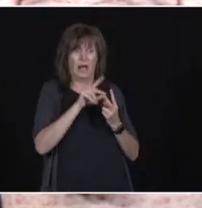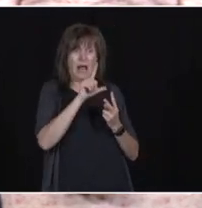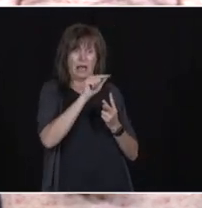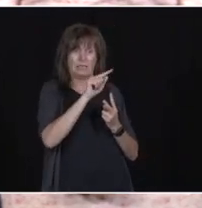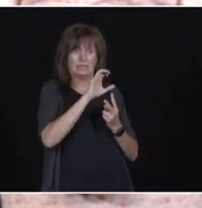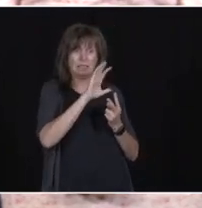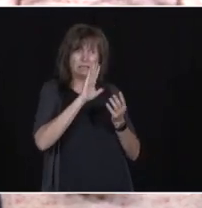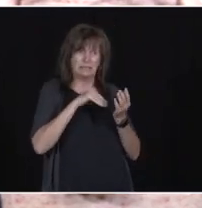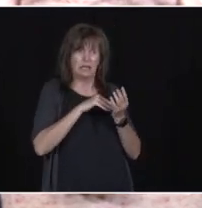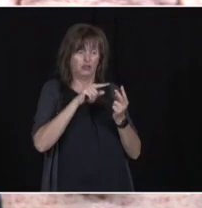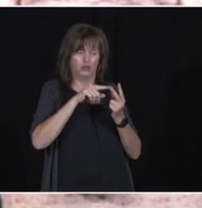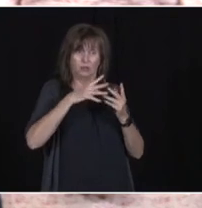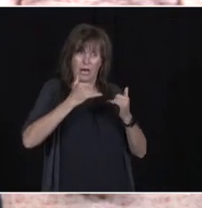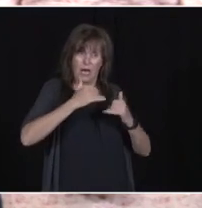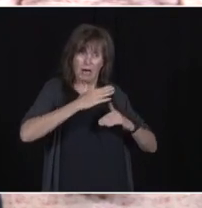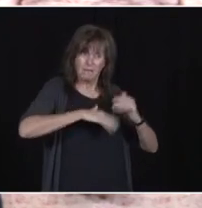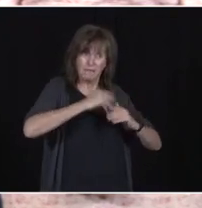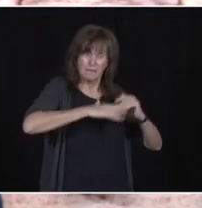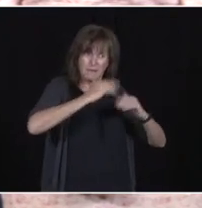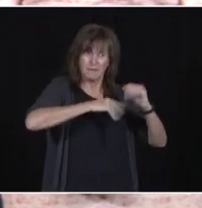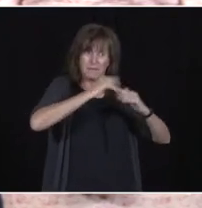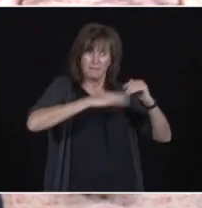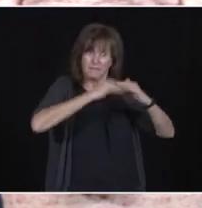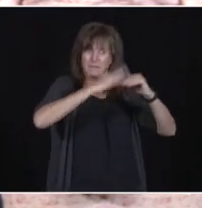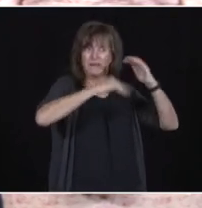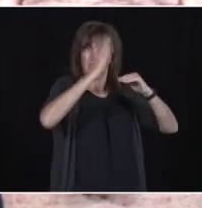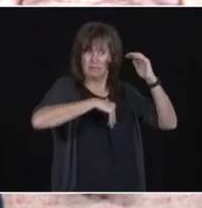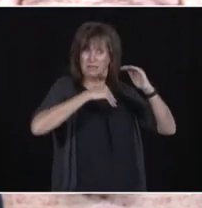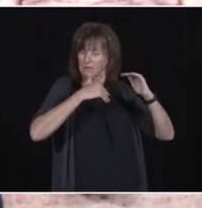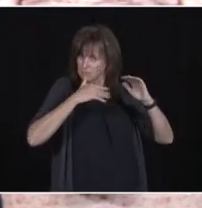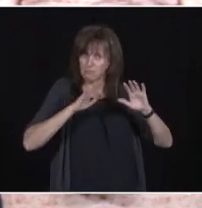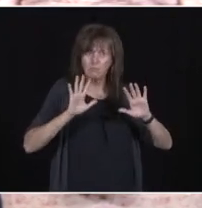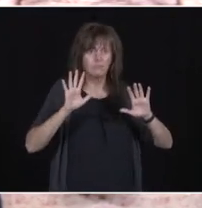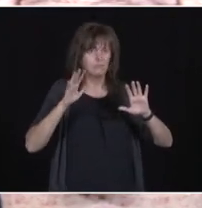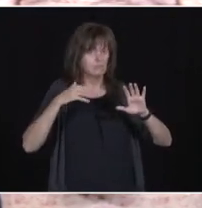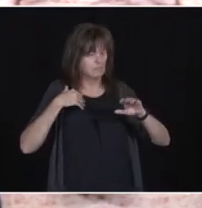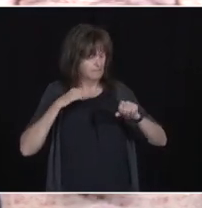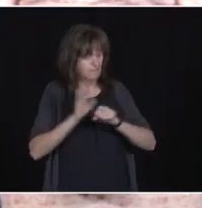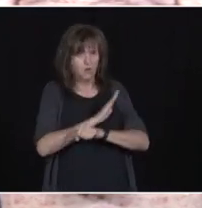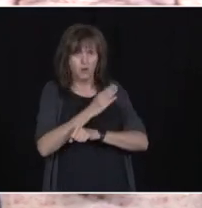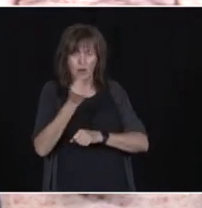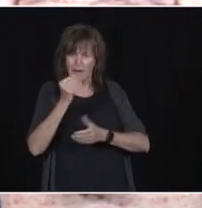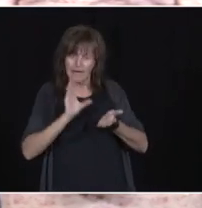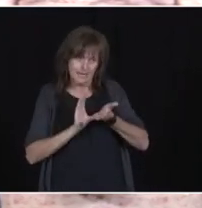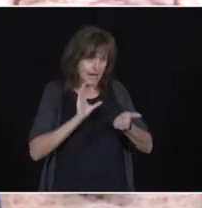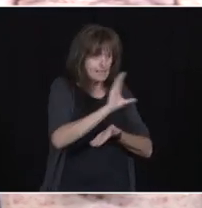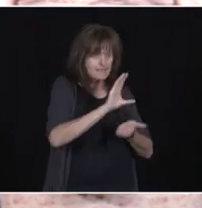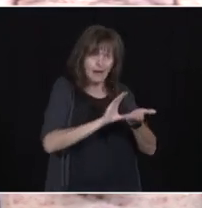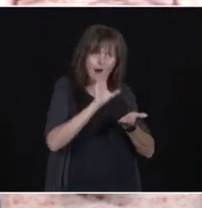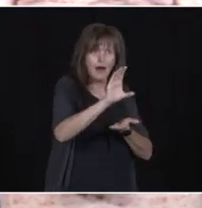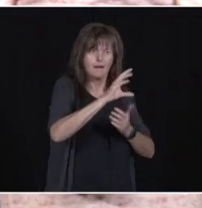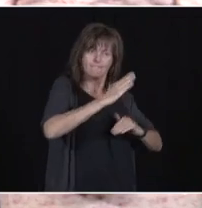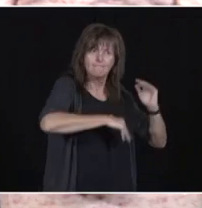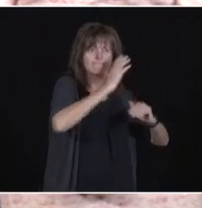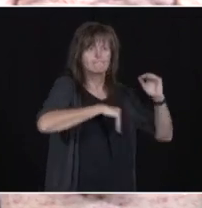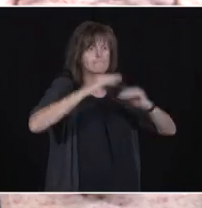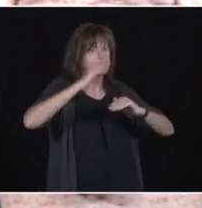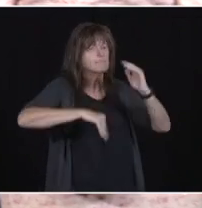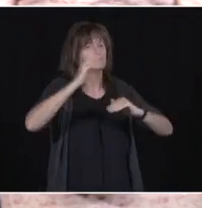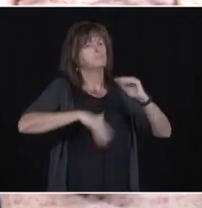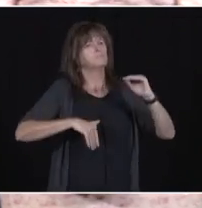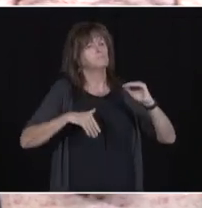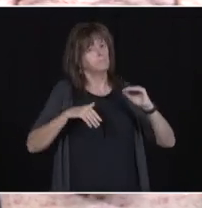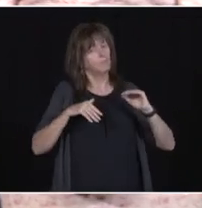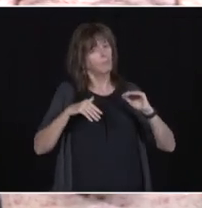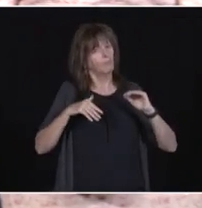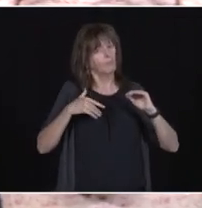and Pickering Ajax. We're fully funding it. And I love the idea, Randy, of campuses of care. Meaning, you know, be it a